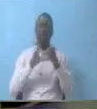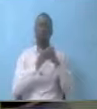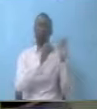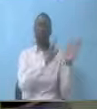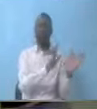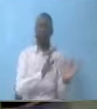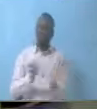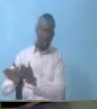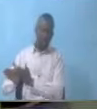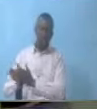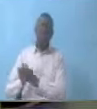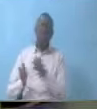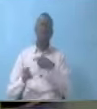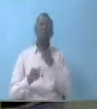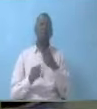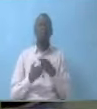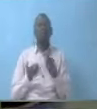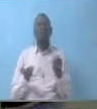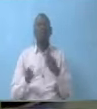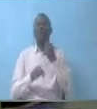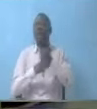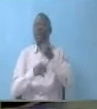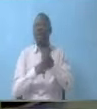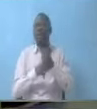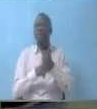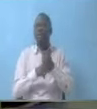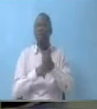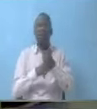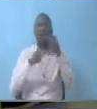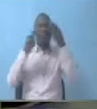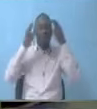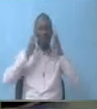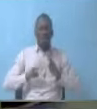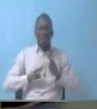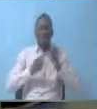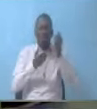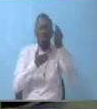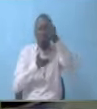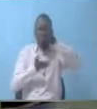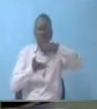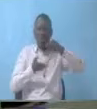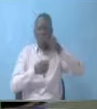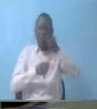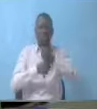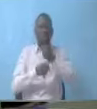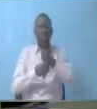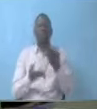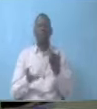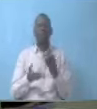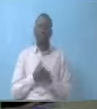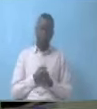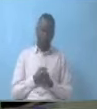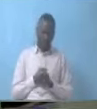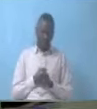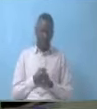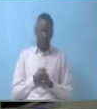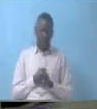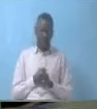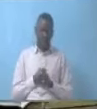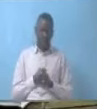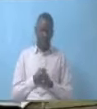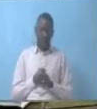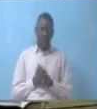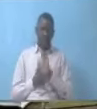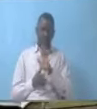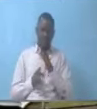And this is quite creative legislative drafting. Let me buttress your point. Yes. When they took